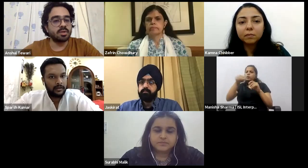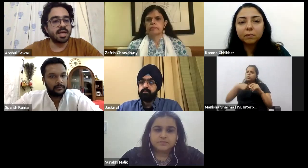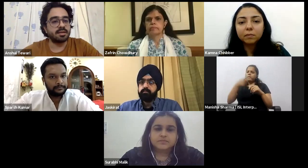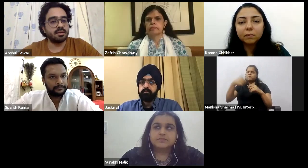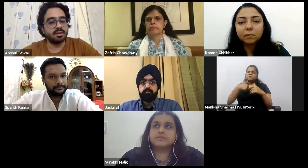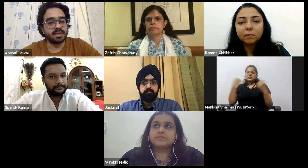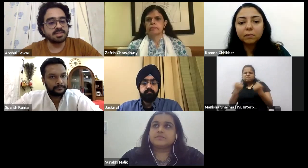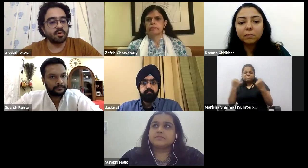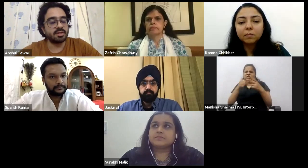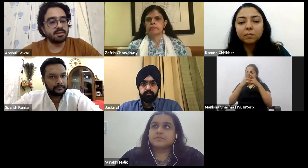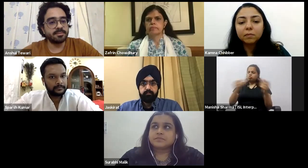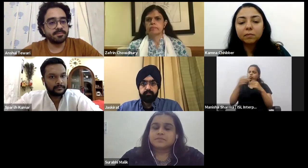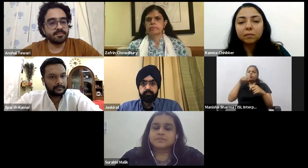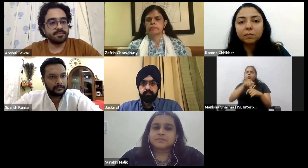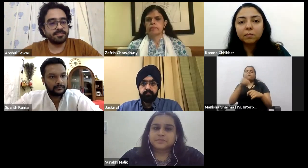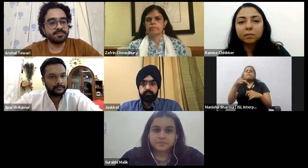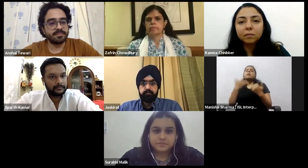to counter that at this point?